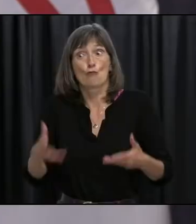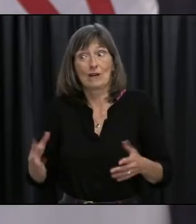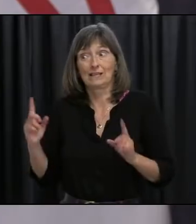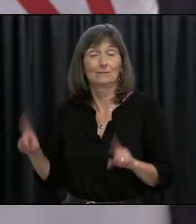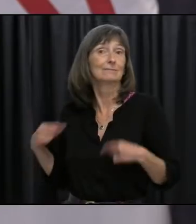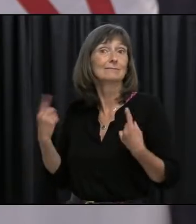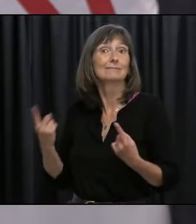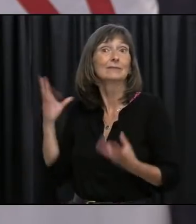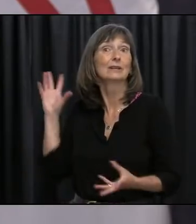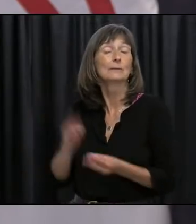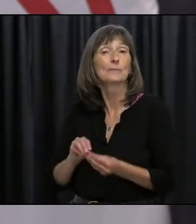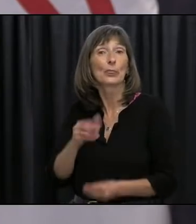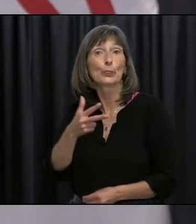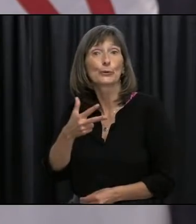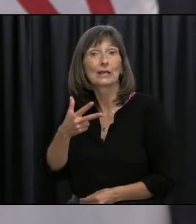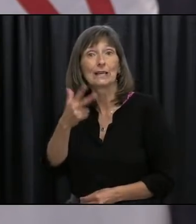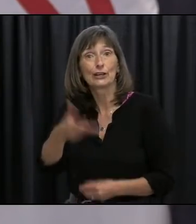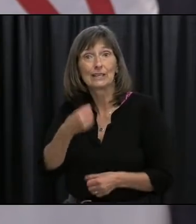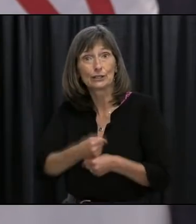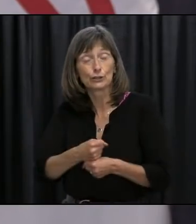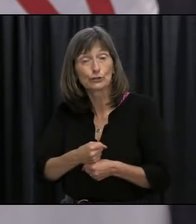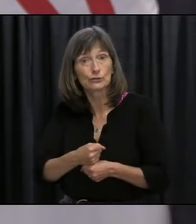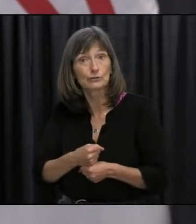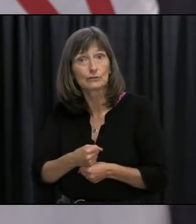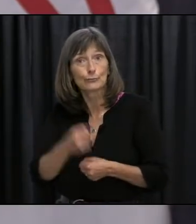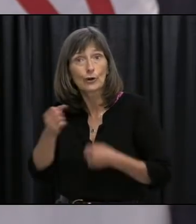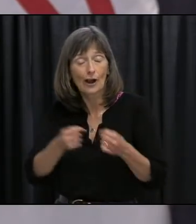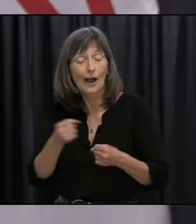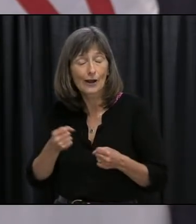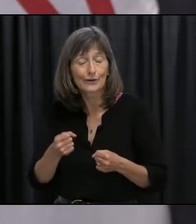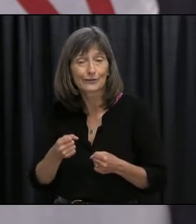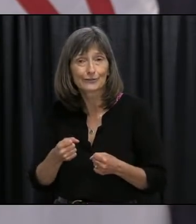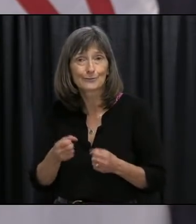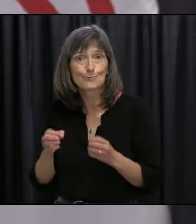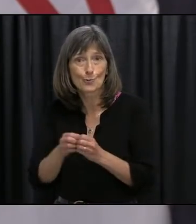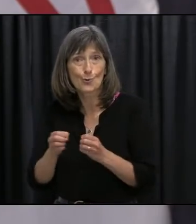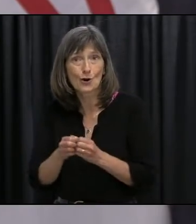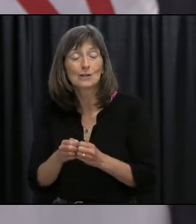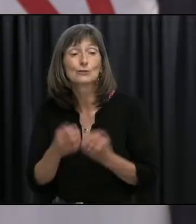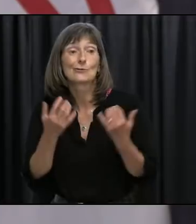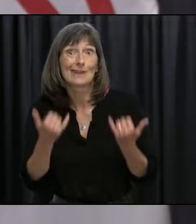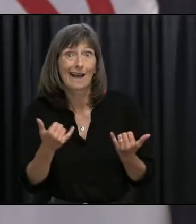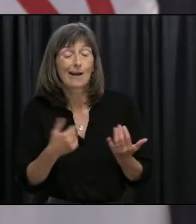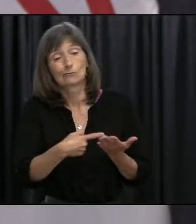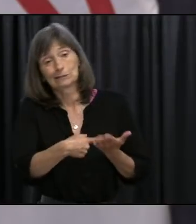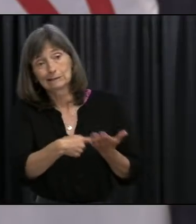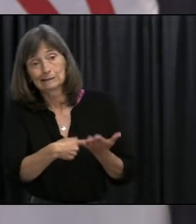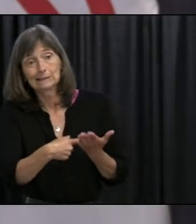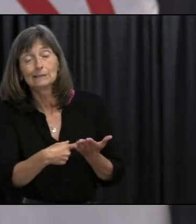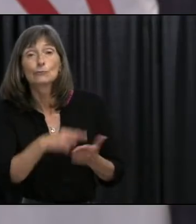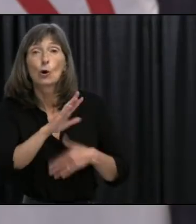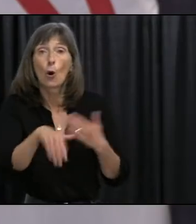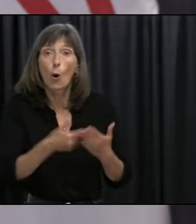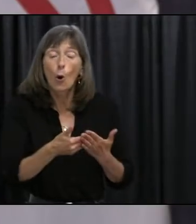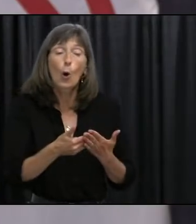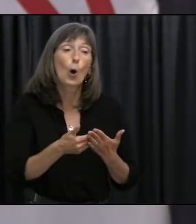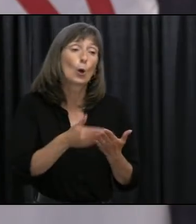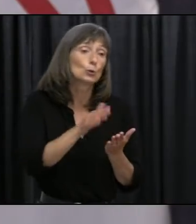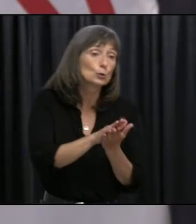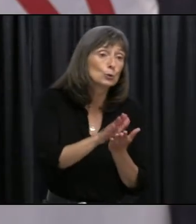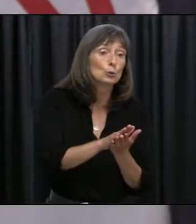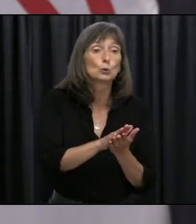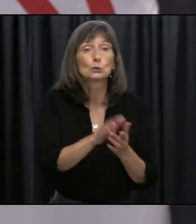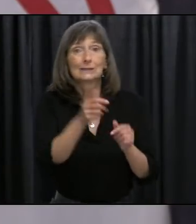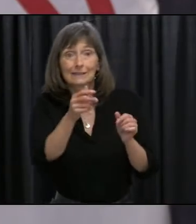last 3 years. So we'll let the plan evolve. The plan's out there now, the consultations with all the partners that are significant to